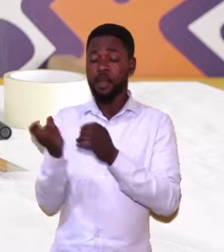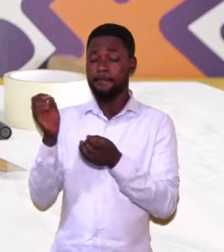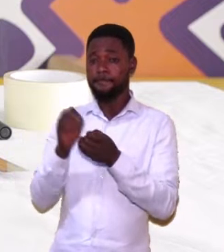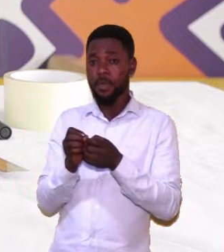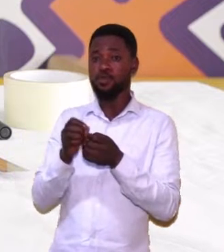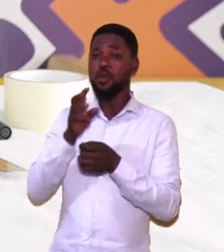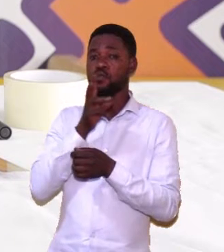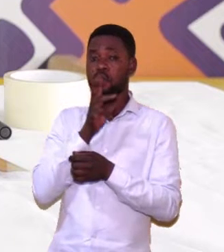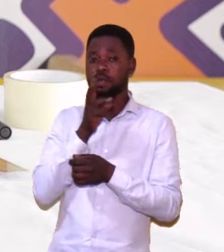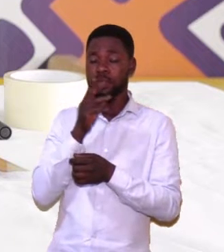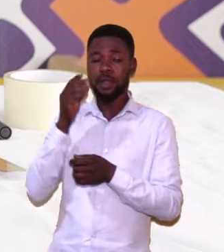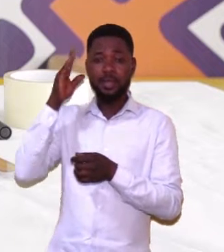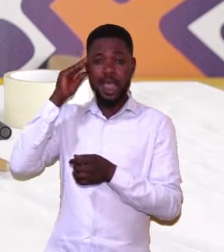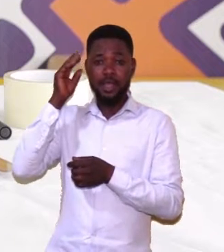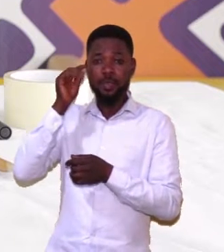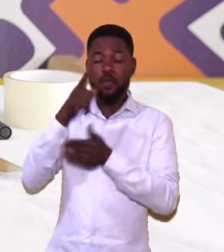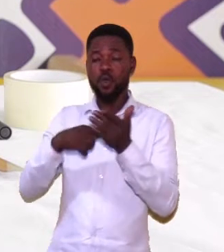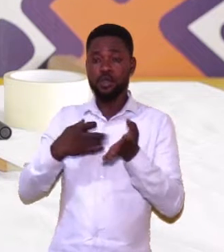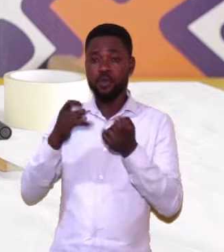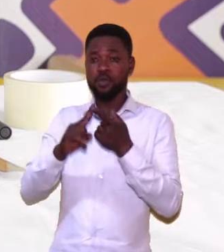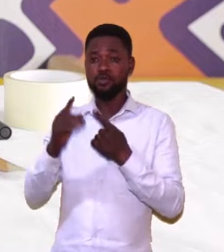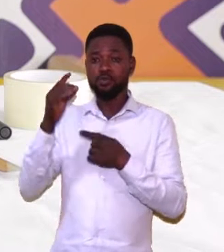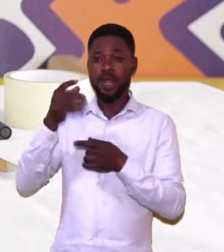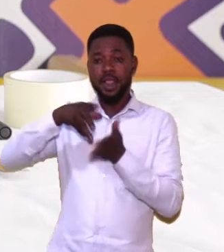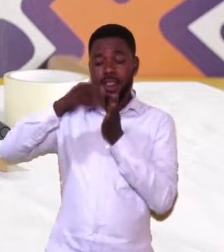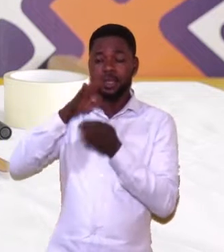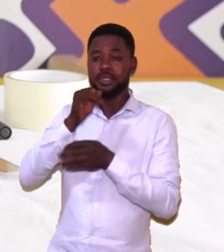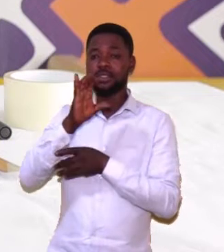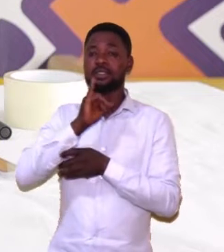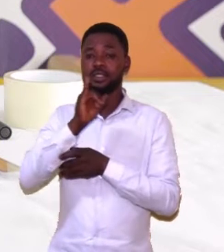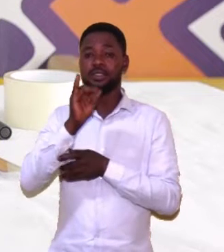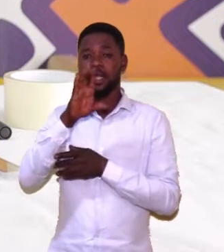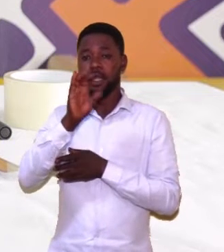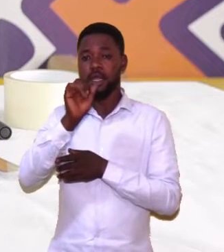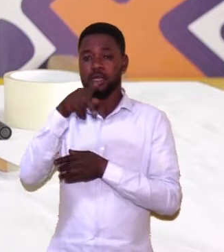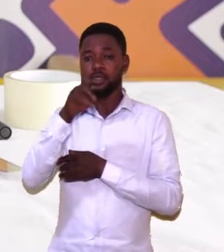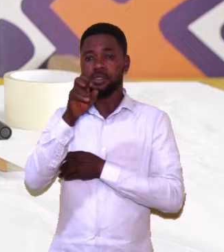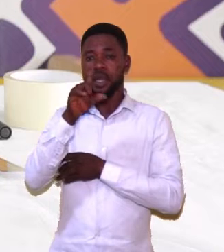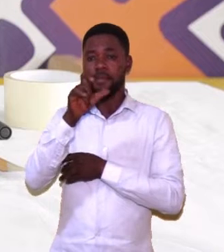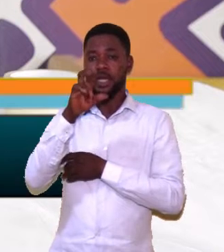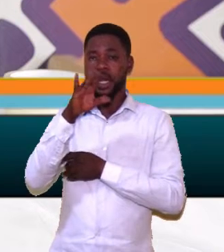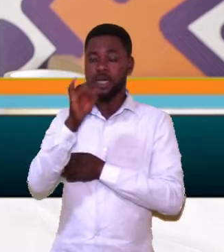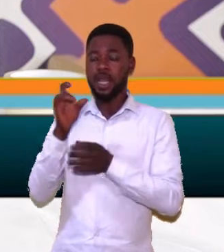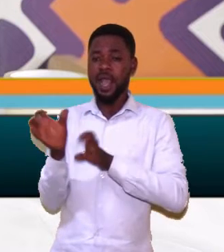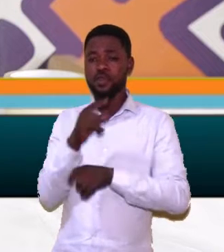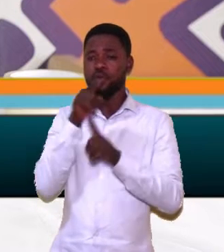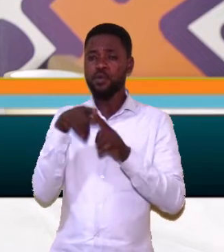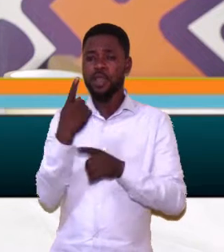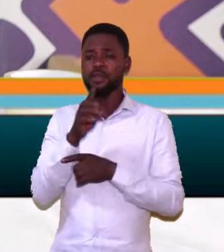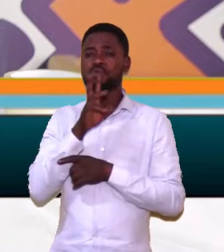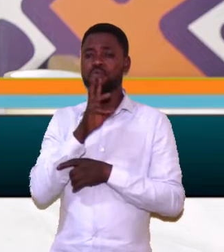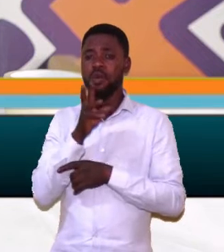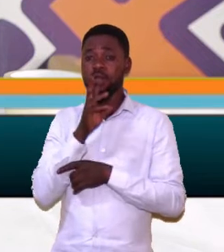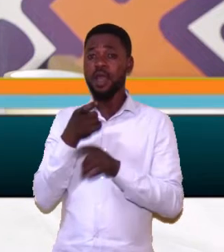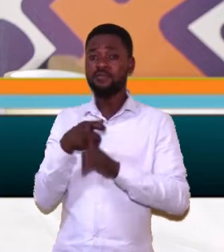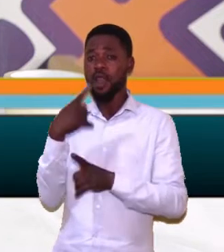walking water experiment. And what we are learning from this is capillary action. When the plant is watered, the